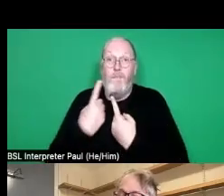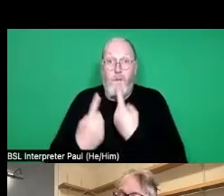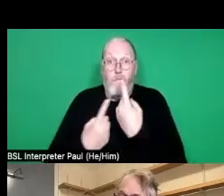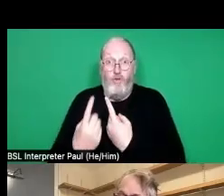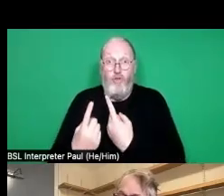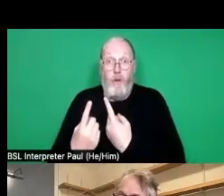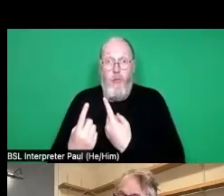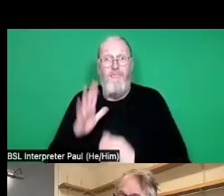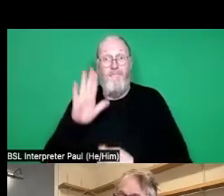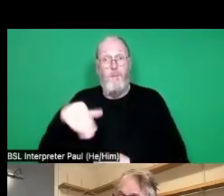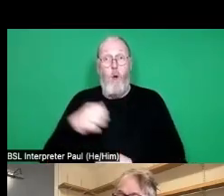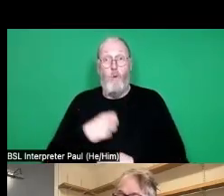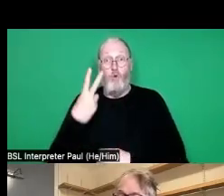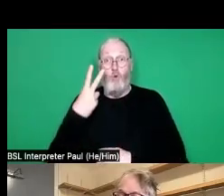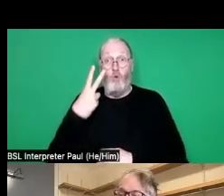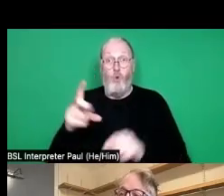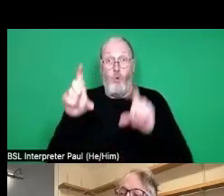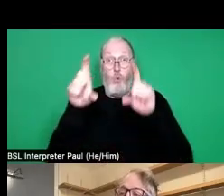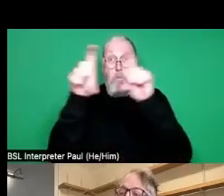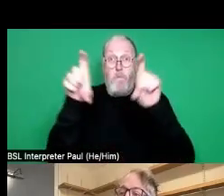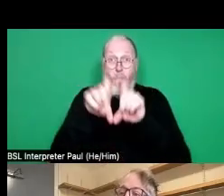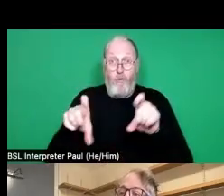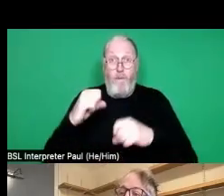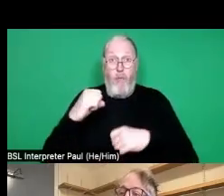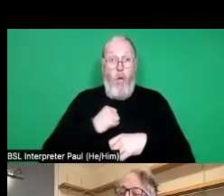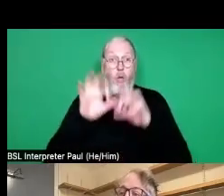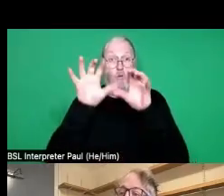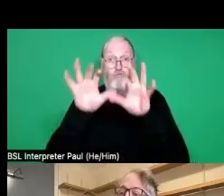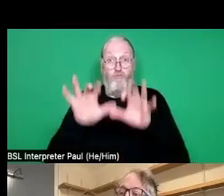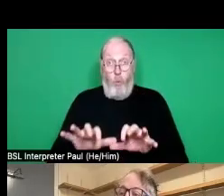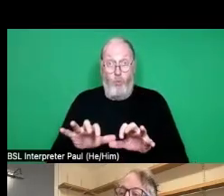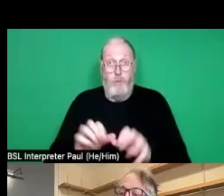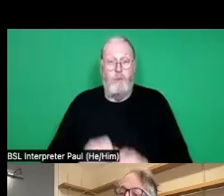paragraphs. I'm just going to play a little bit more.